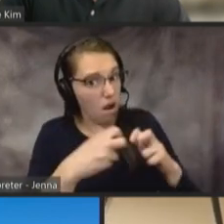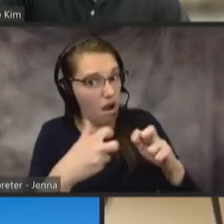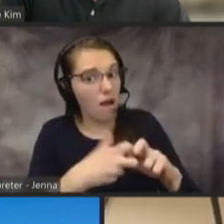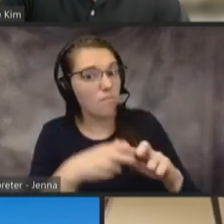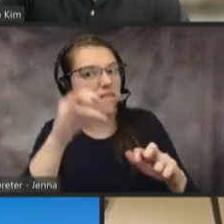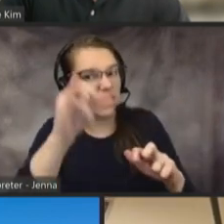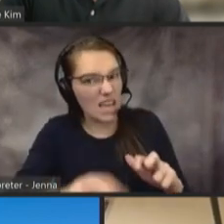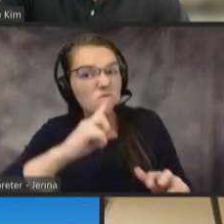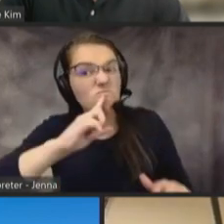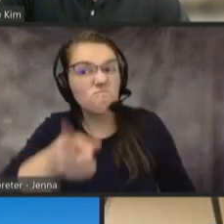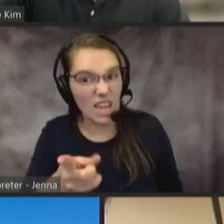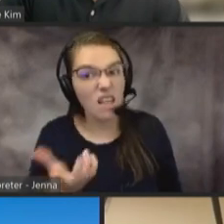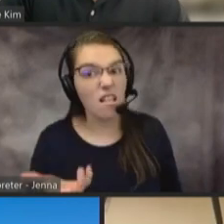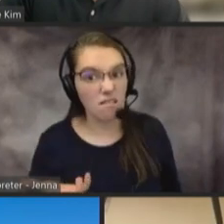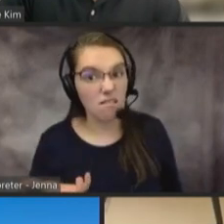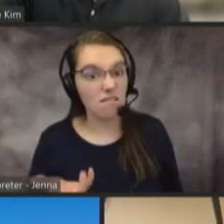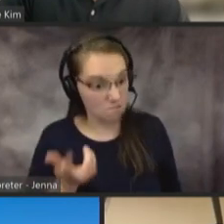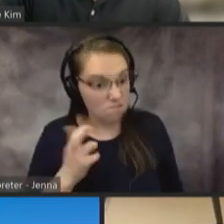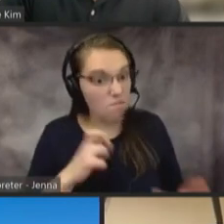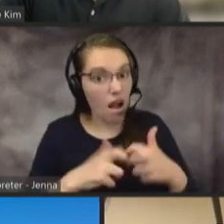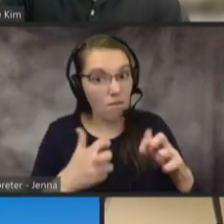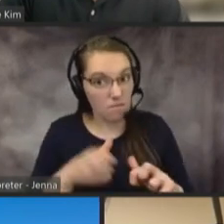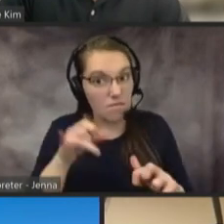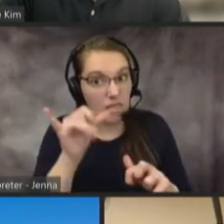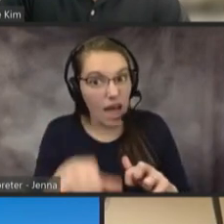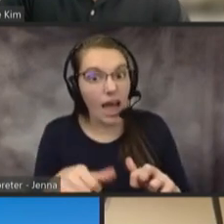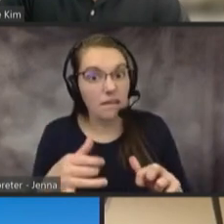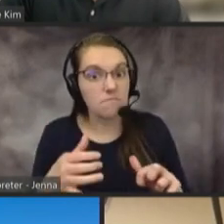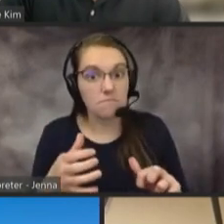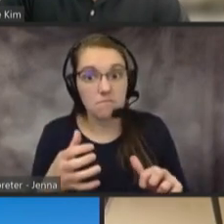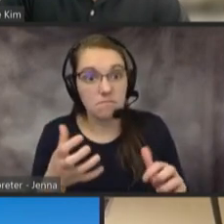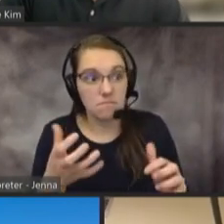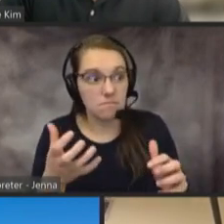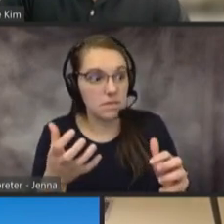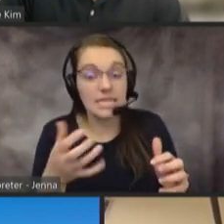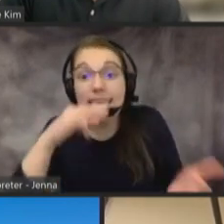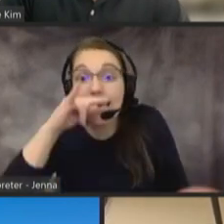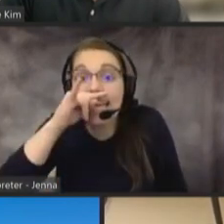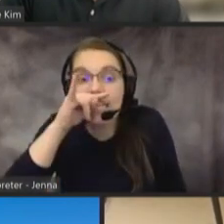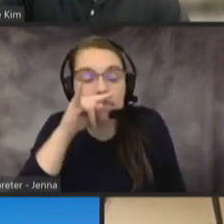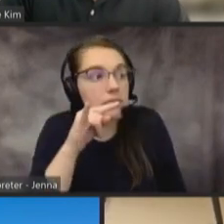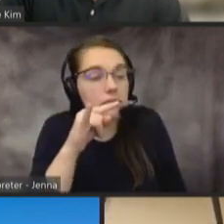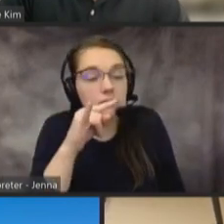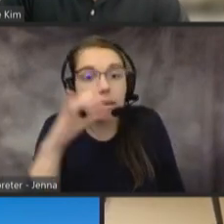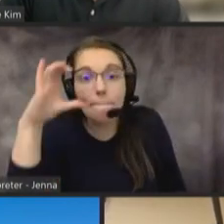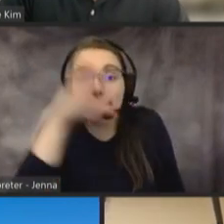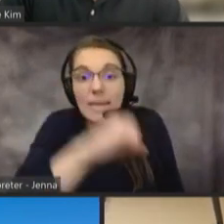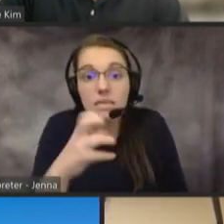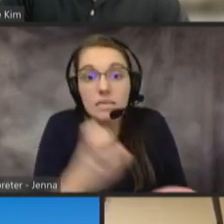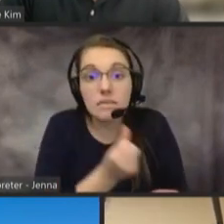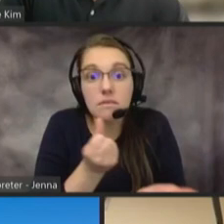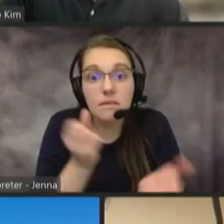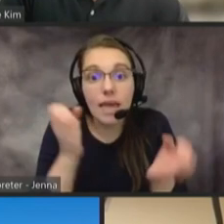true issue is these kids are missing out on an education.